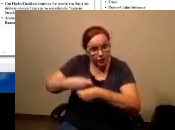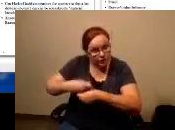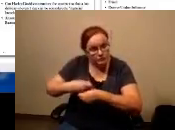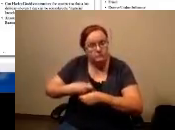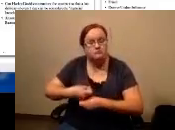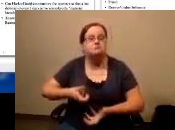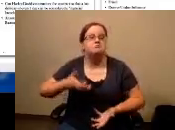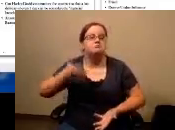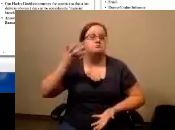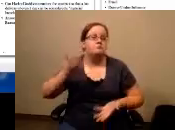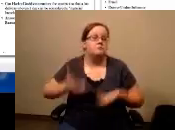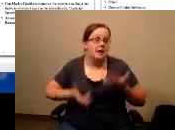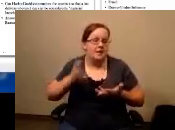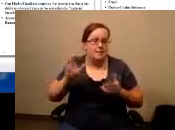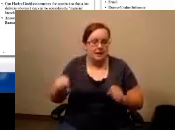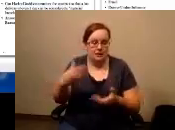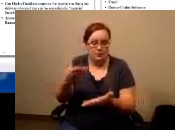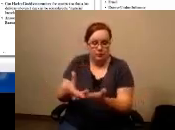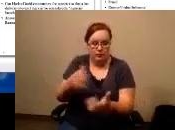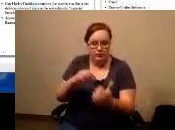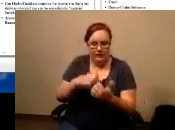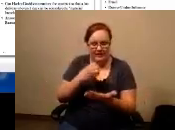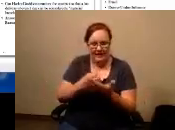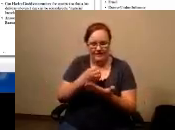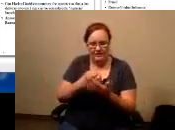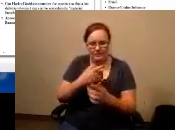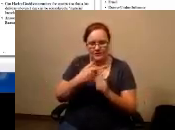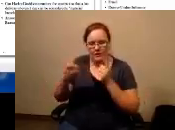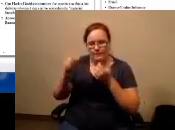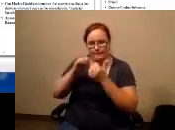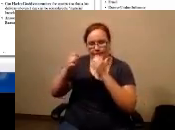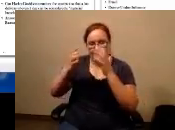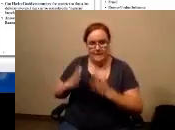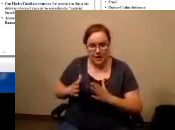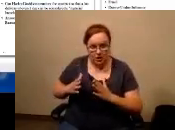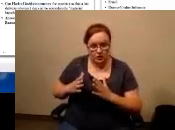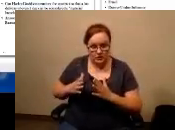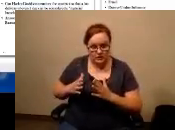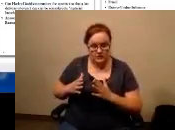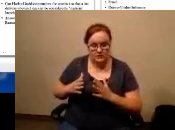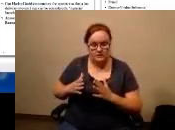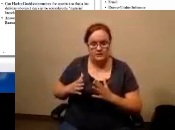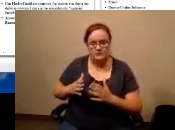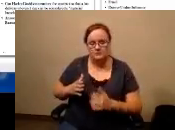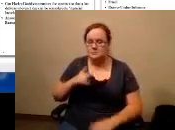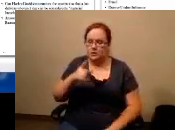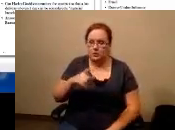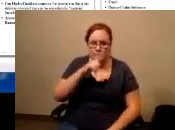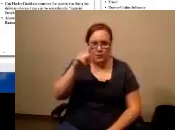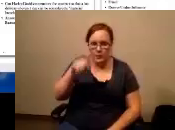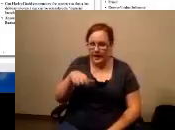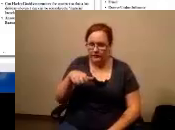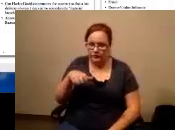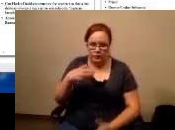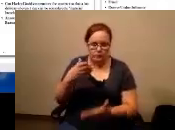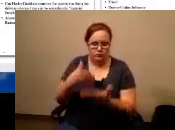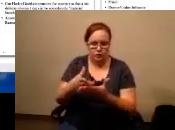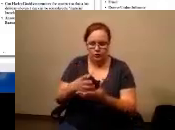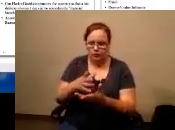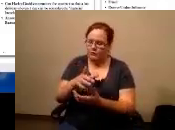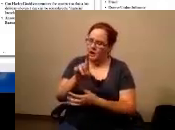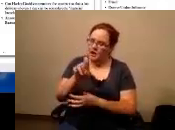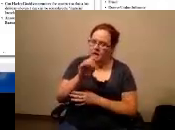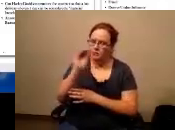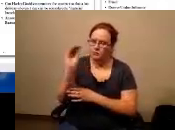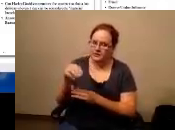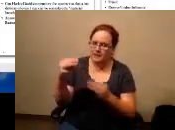be able to prove it with evidence from competitors, believe it or not. You don't have to prove absolute mathematical